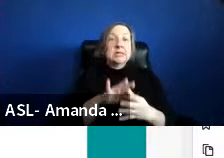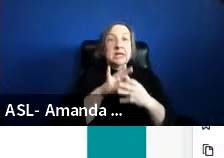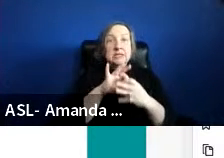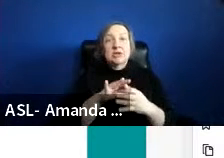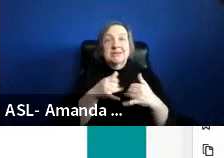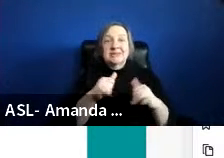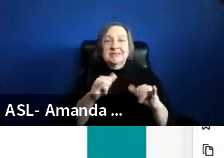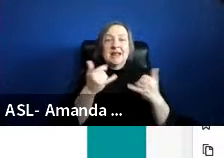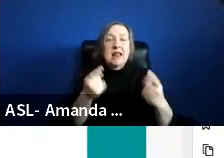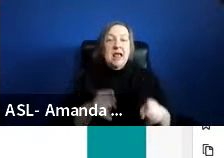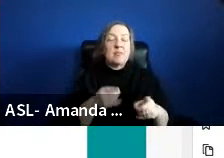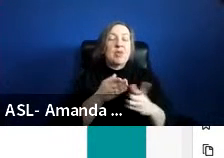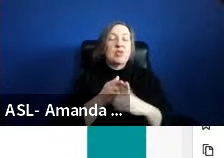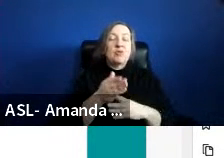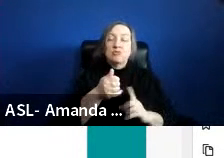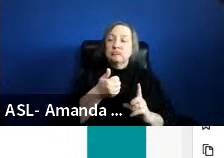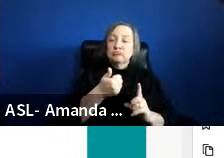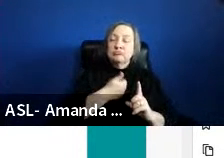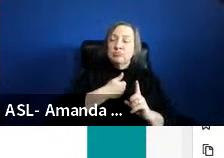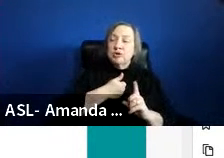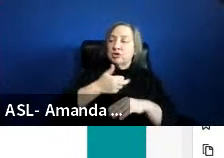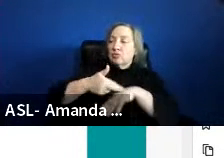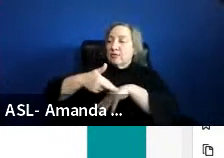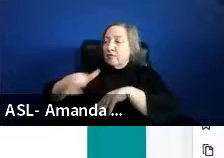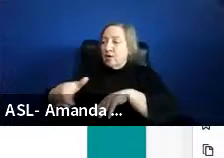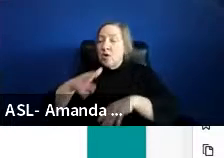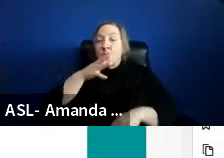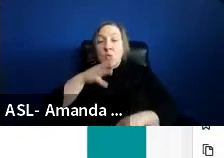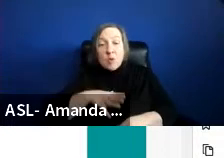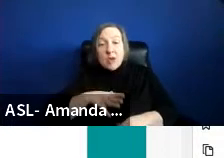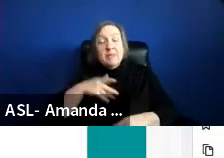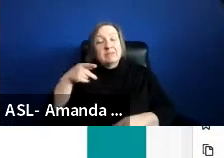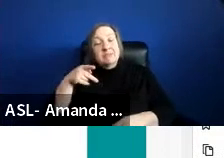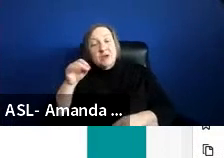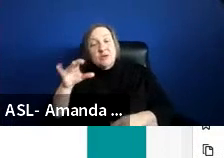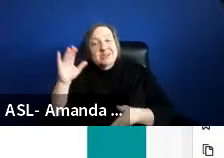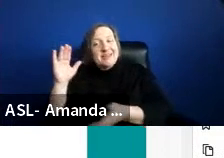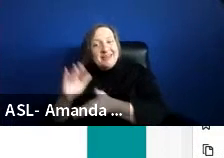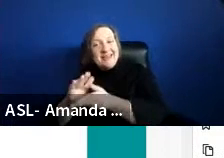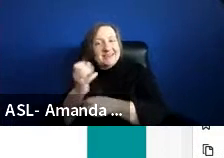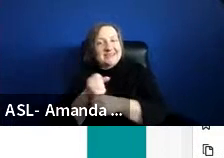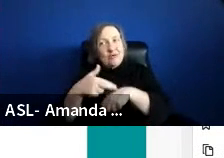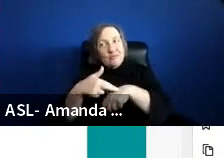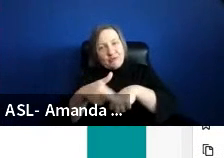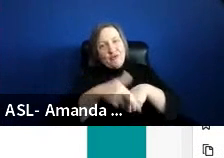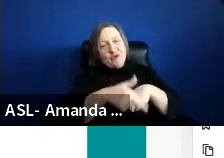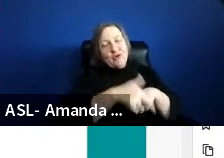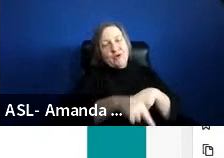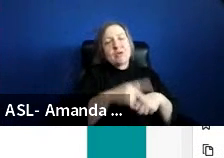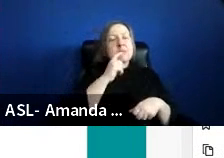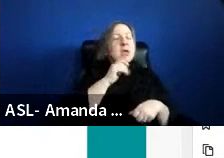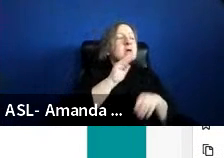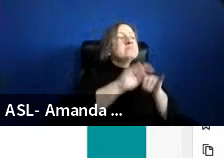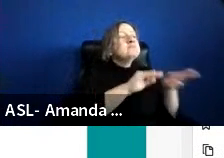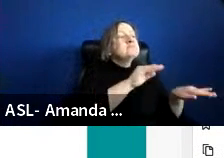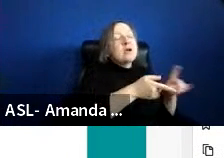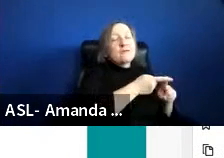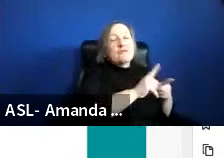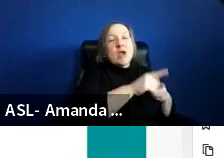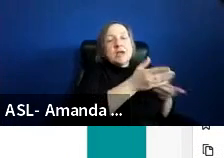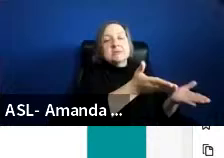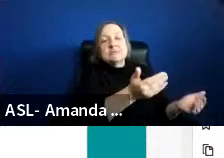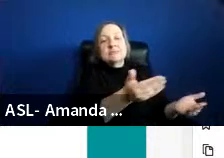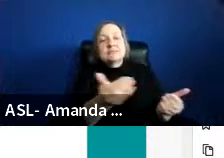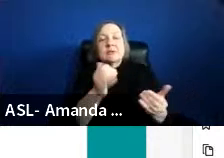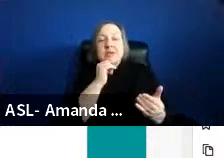personal referrals, which women and people of color are less likely to experience, and outreach that is done by word of mouth is rarely